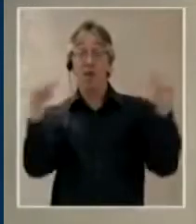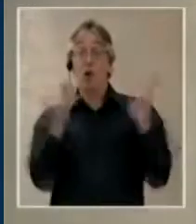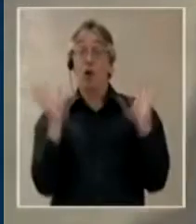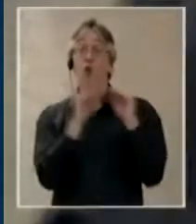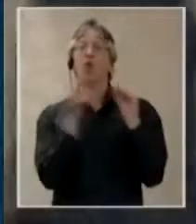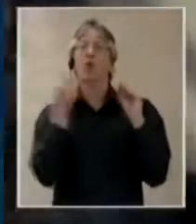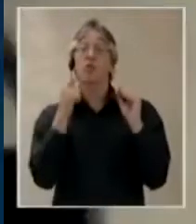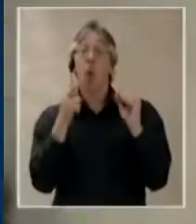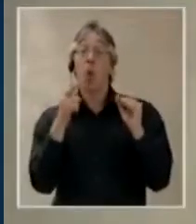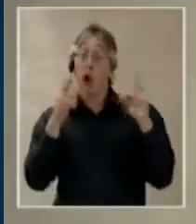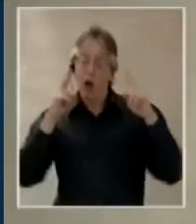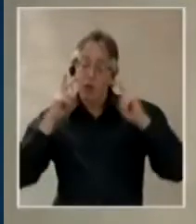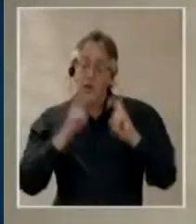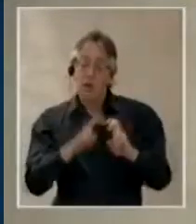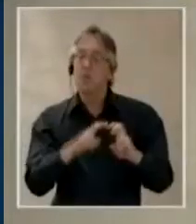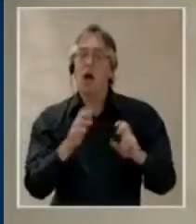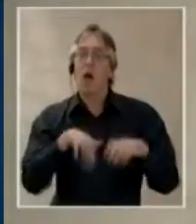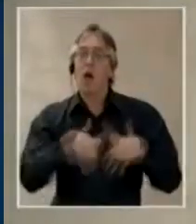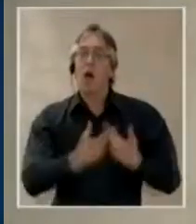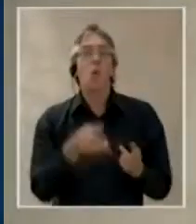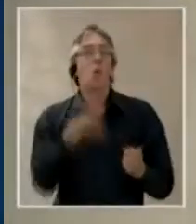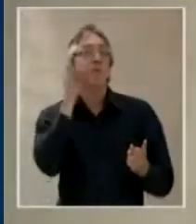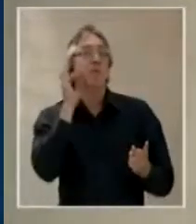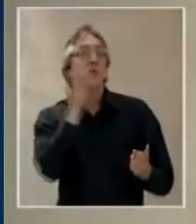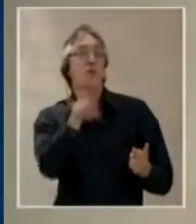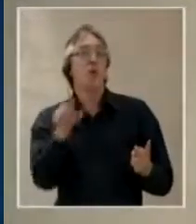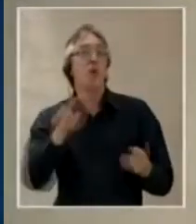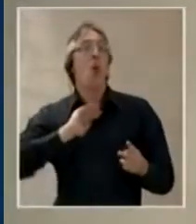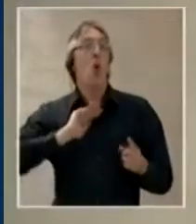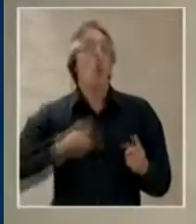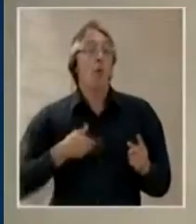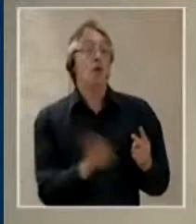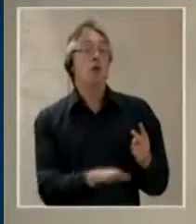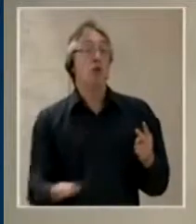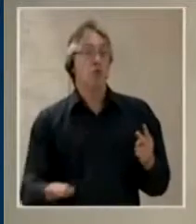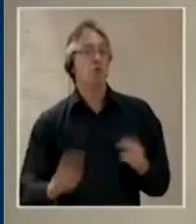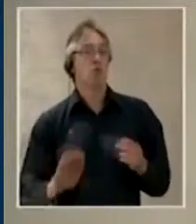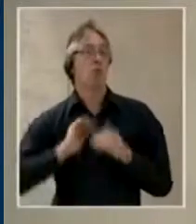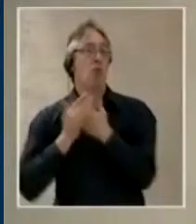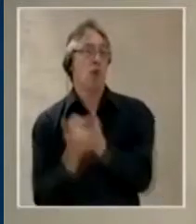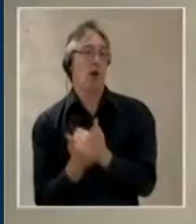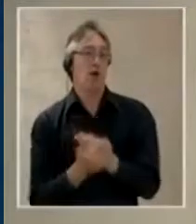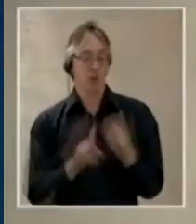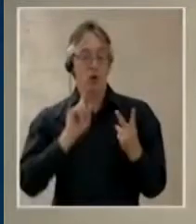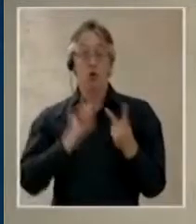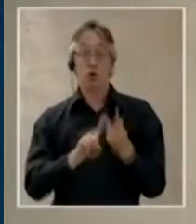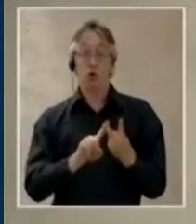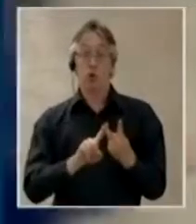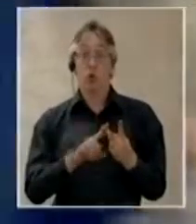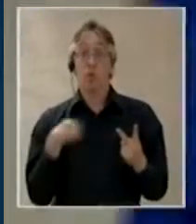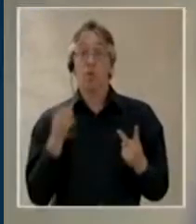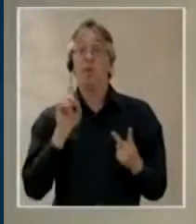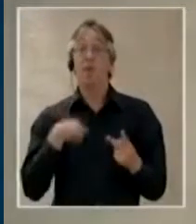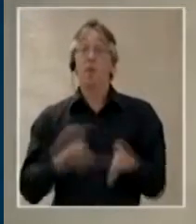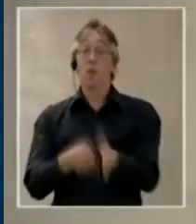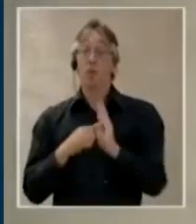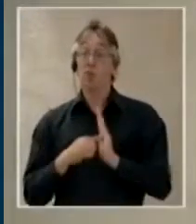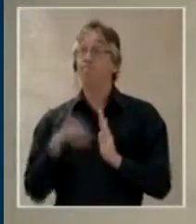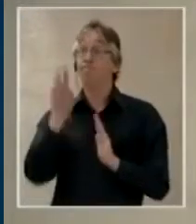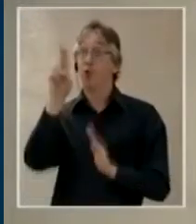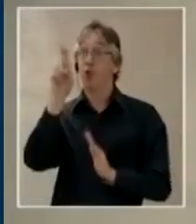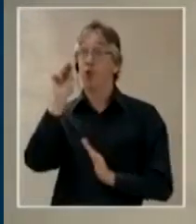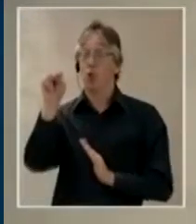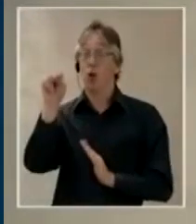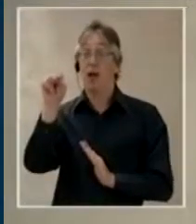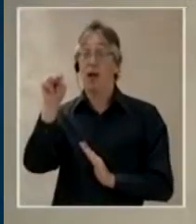examine challenges to securing the safety and well-being of Indigenous women and children. 2. Requiring that the United Nations